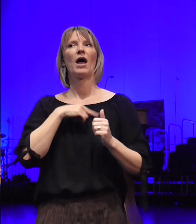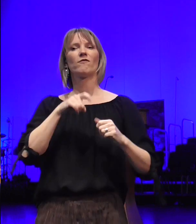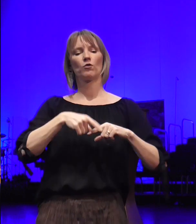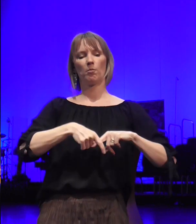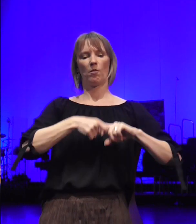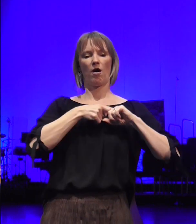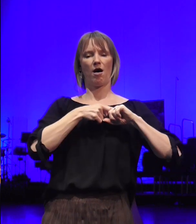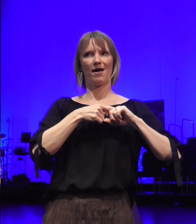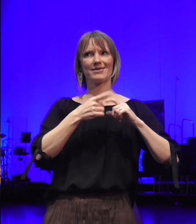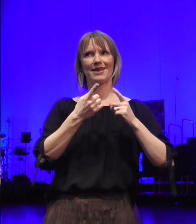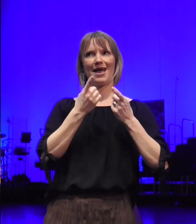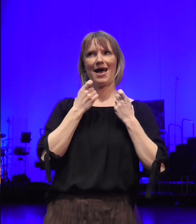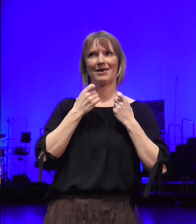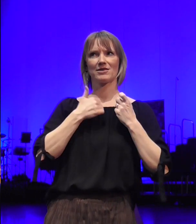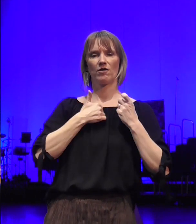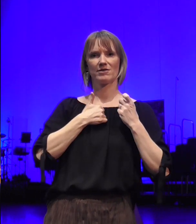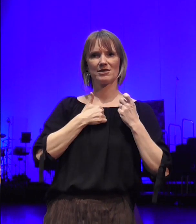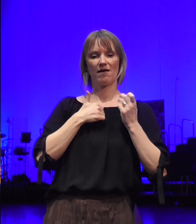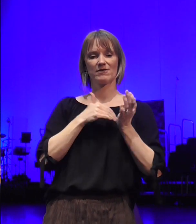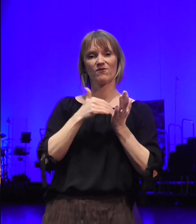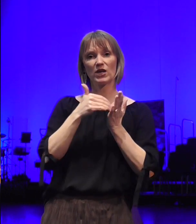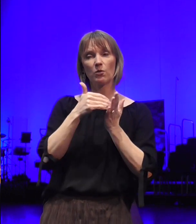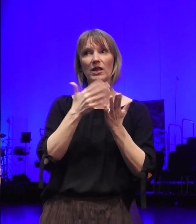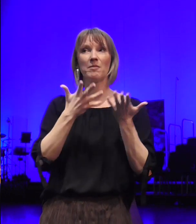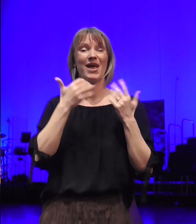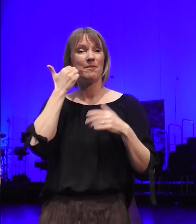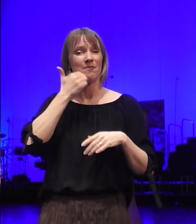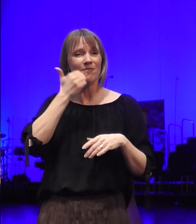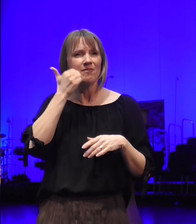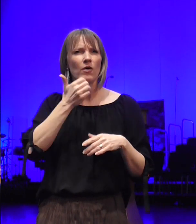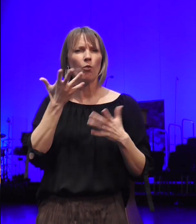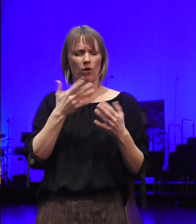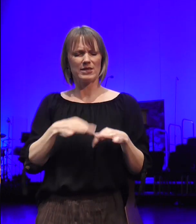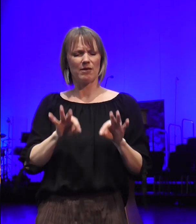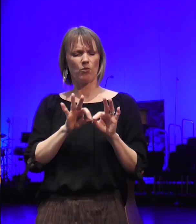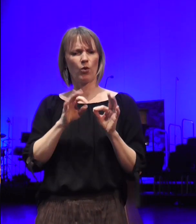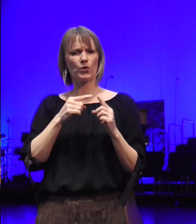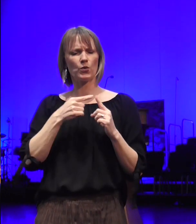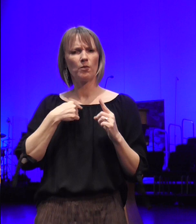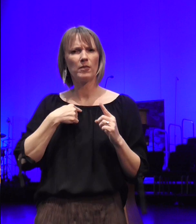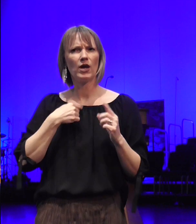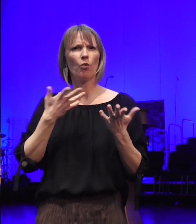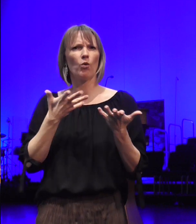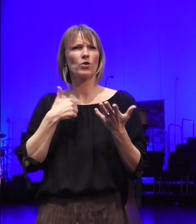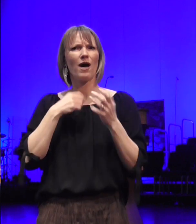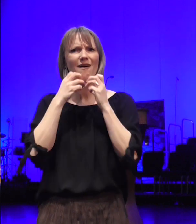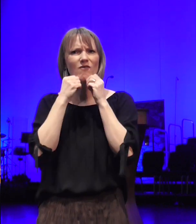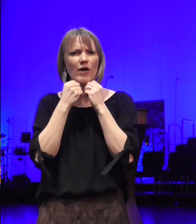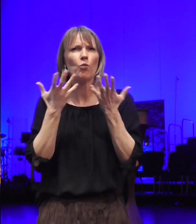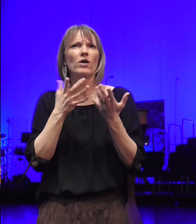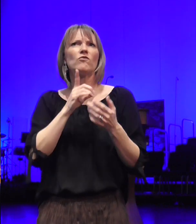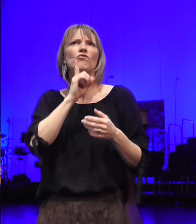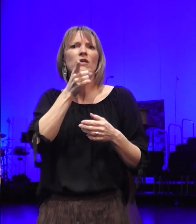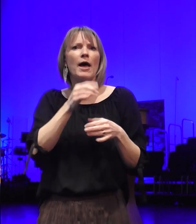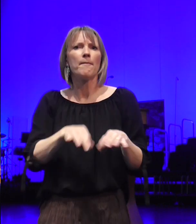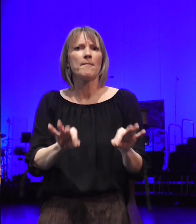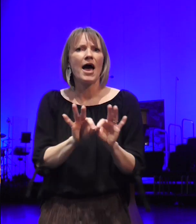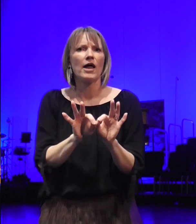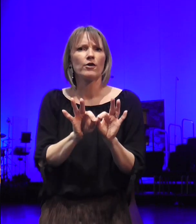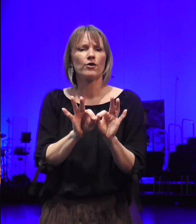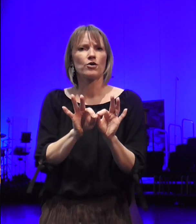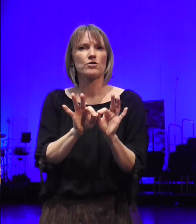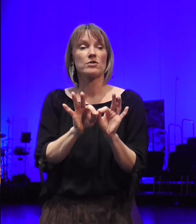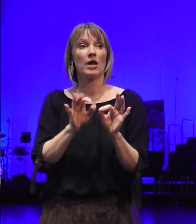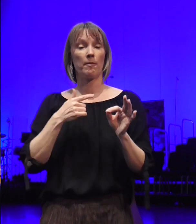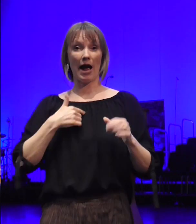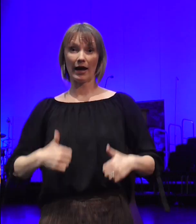ourselves frequently, daily, what's important to me? What do I value? What really matters to me? And am